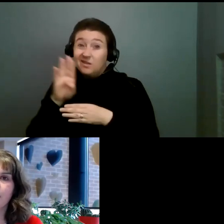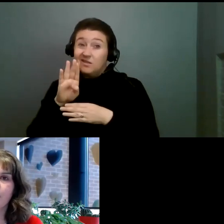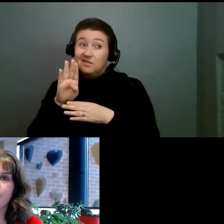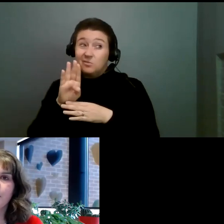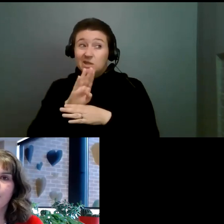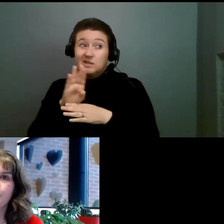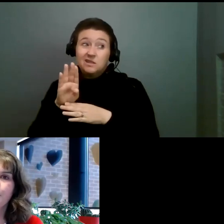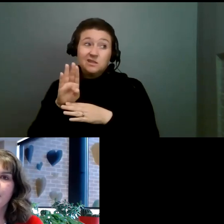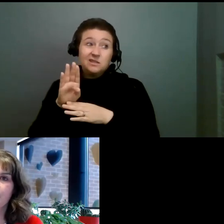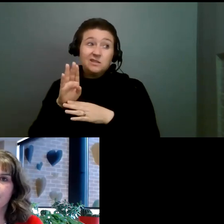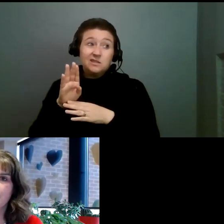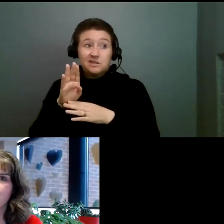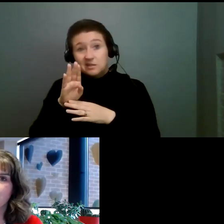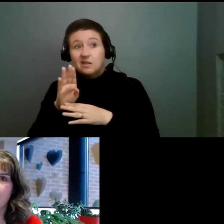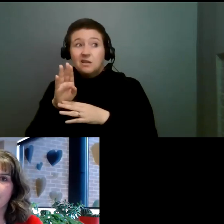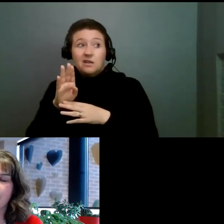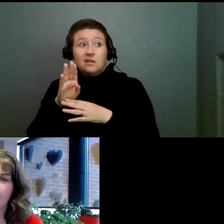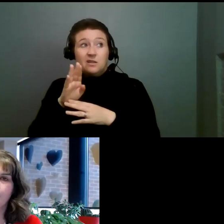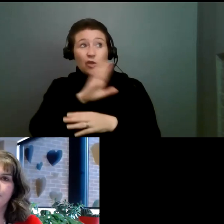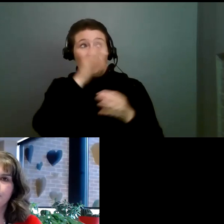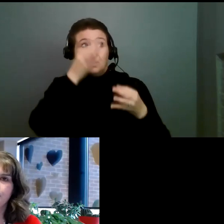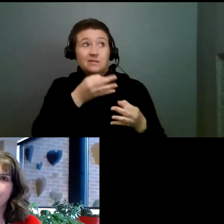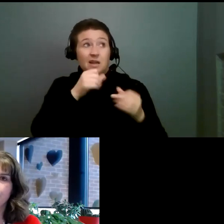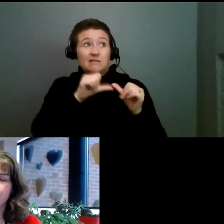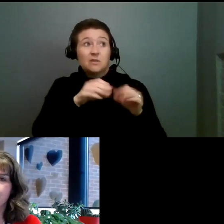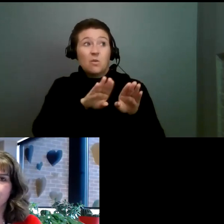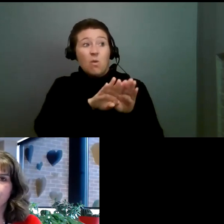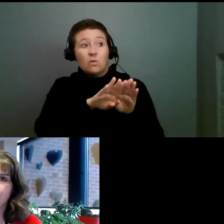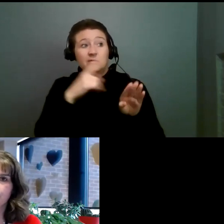being prudent in their decisions at this time.